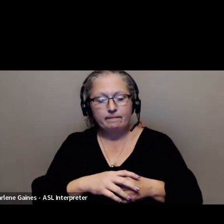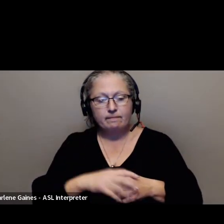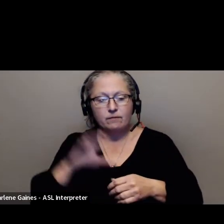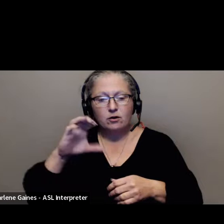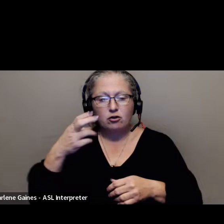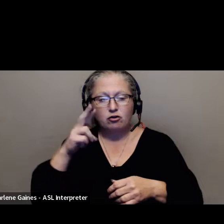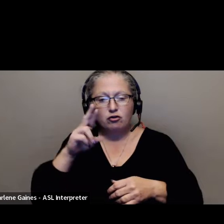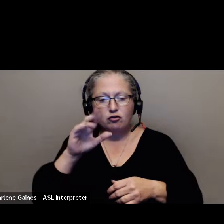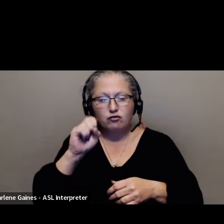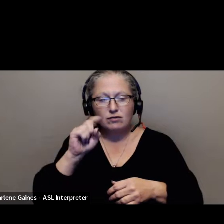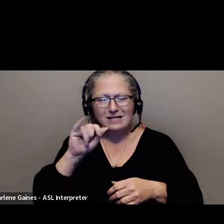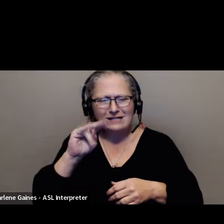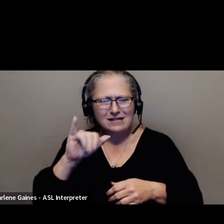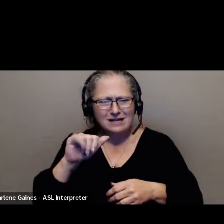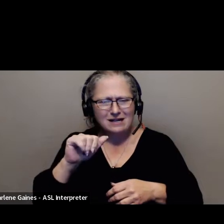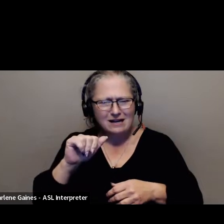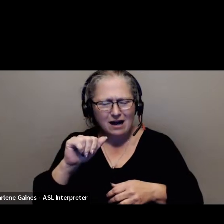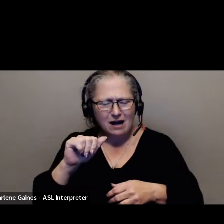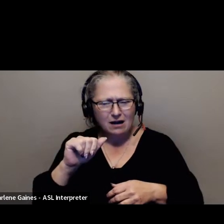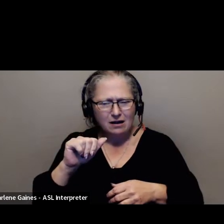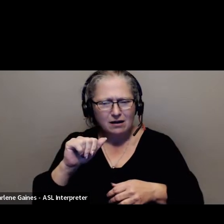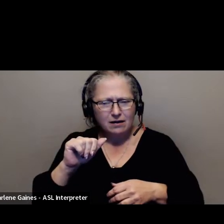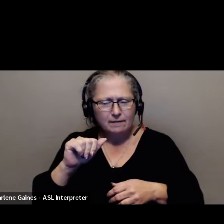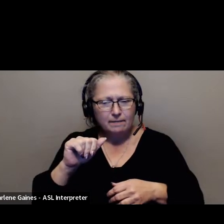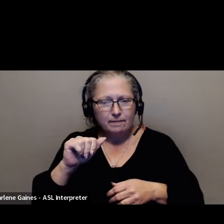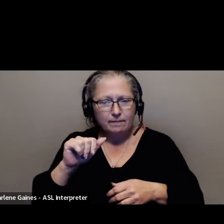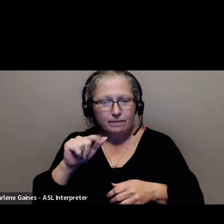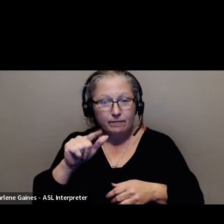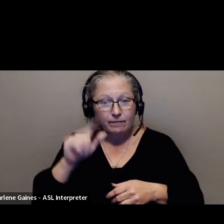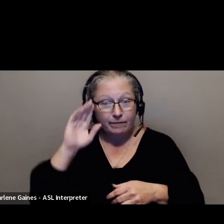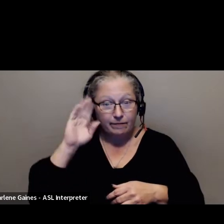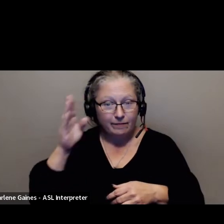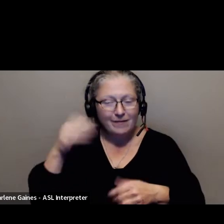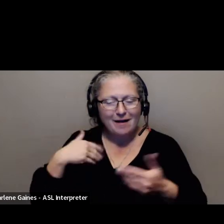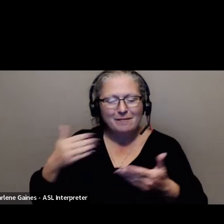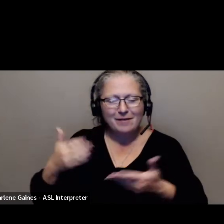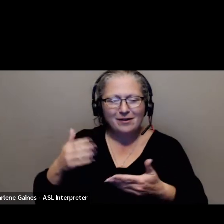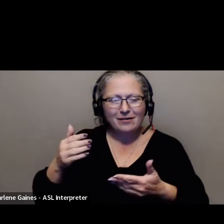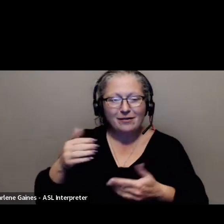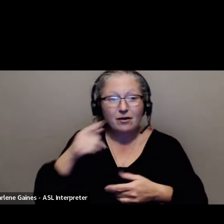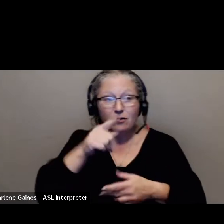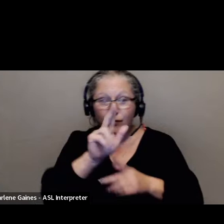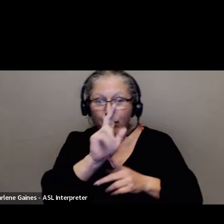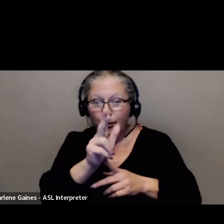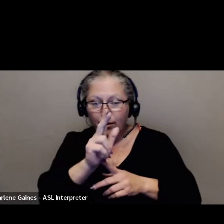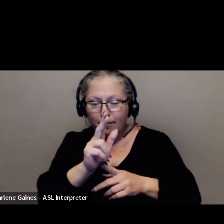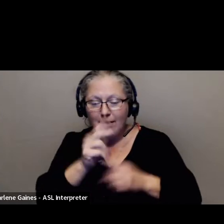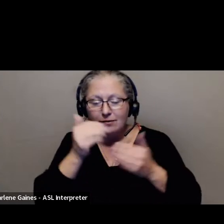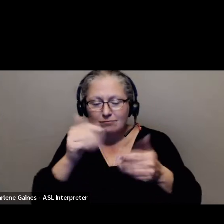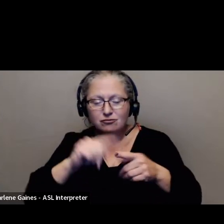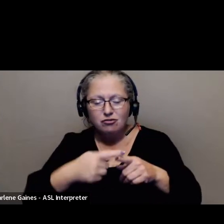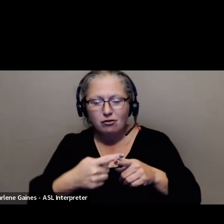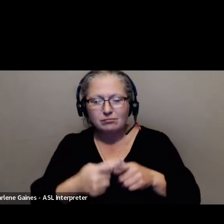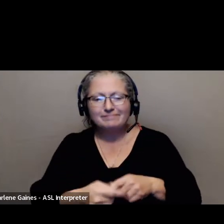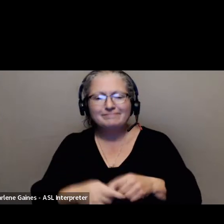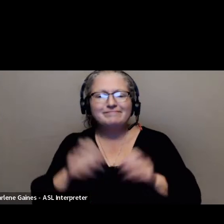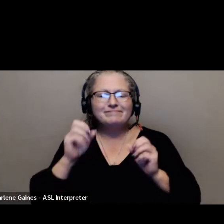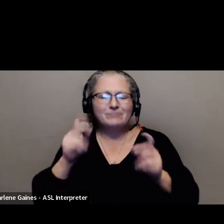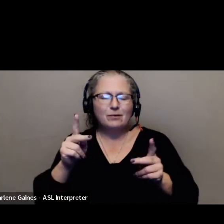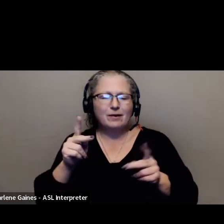Christina Harp. Christina, are you there? Yeah, hi. Sorry. Okay, you have 3 minutes when you start. Okay,